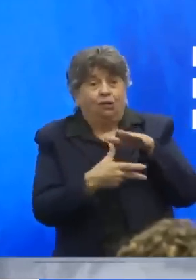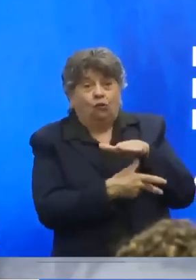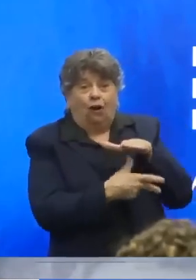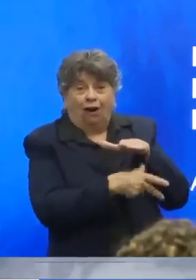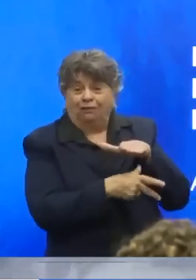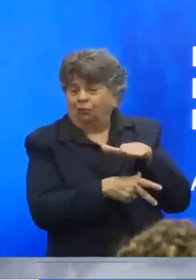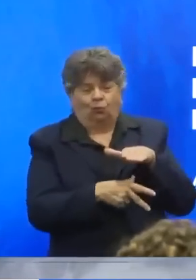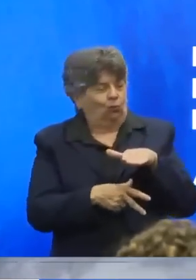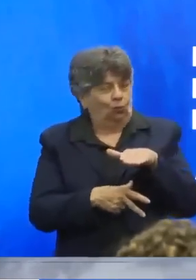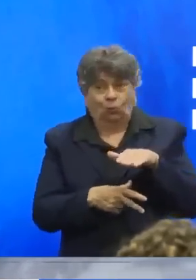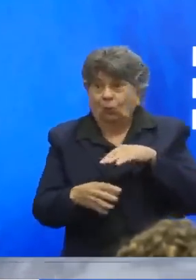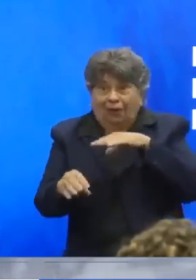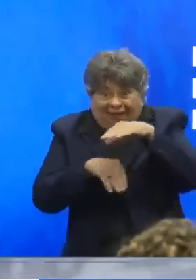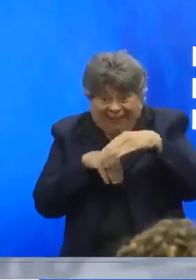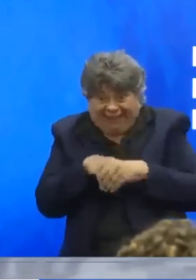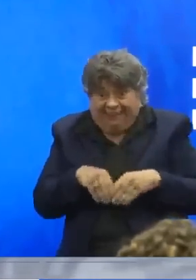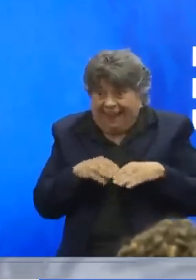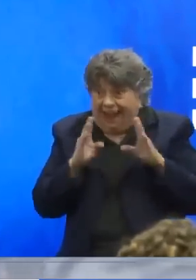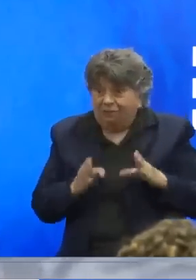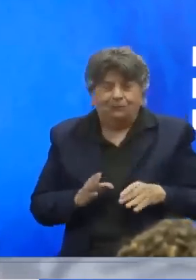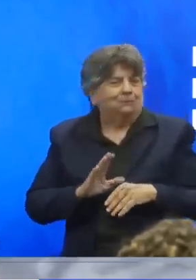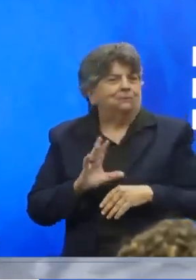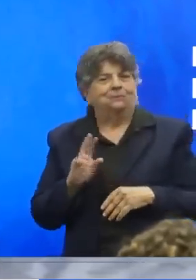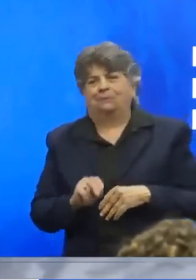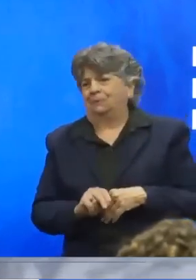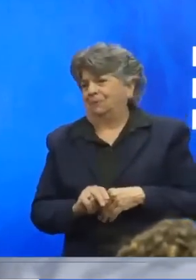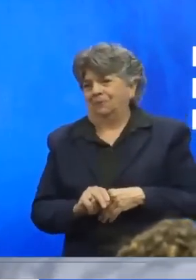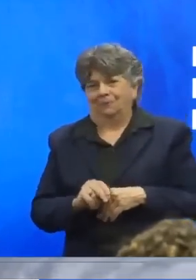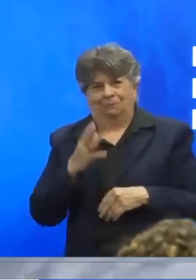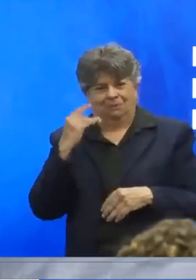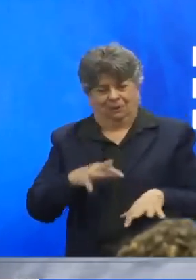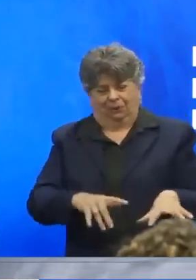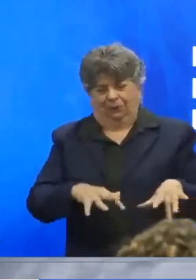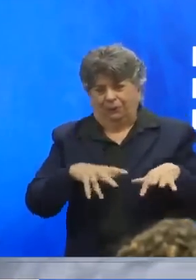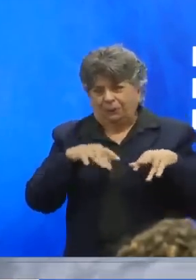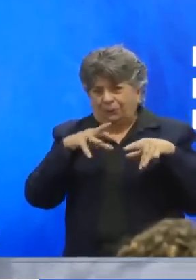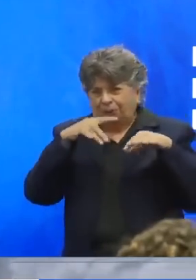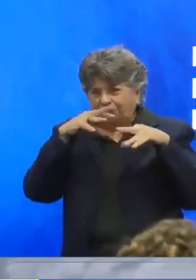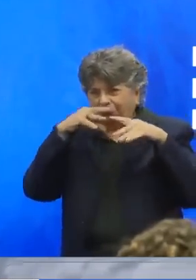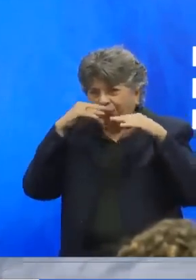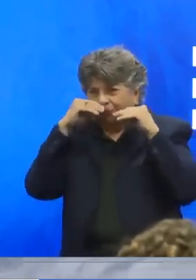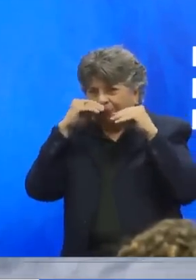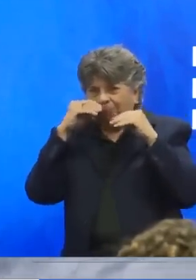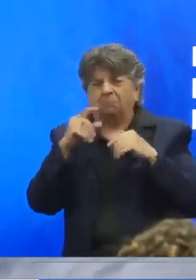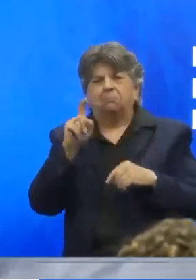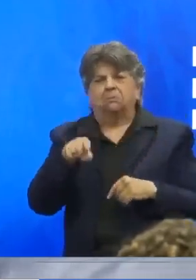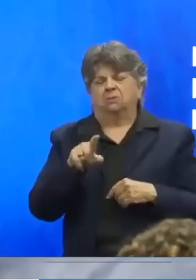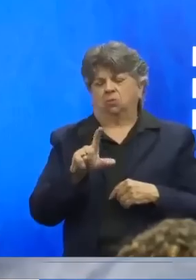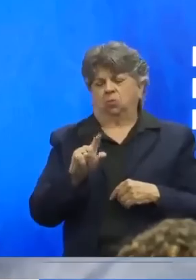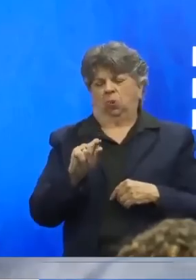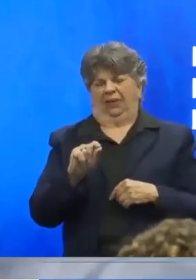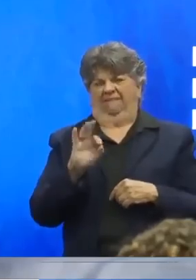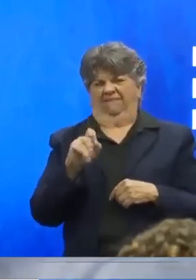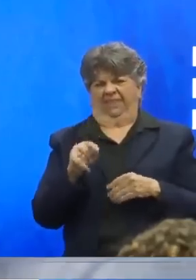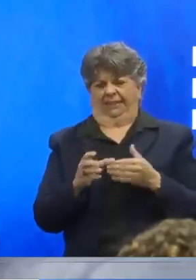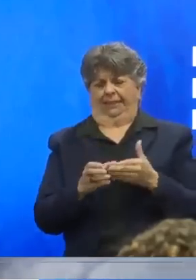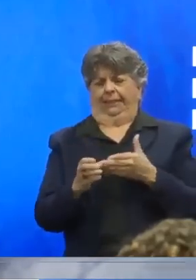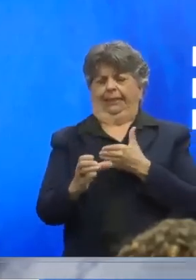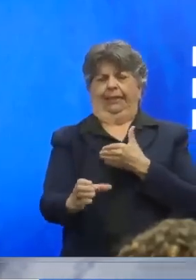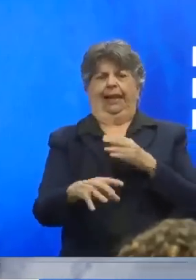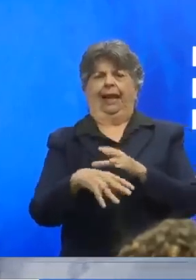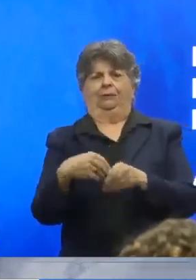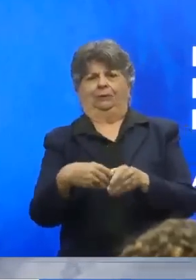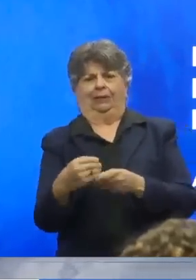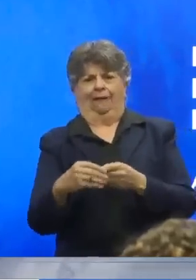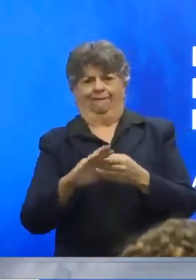least 20 feet away from windows and doors, and the exhaust has to be pointed away from your home. We've had in the